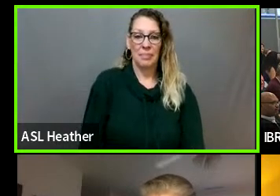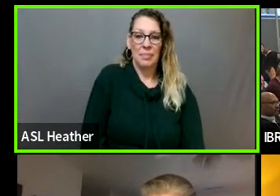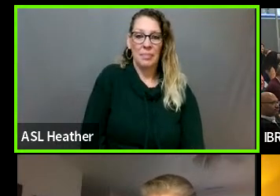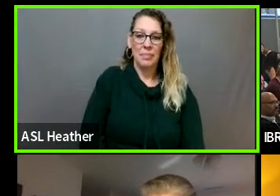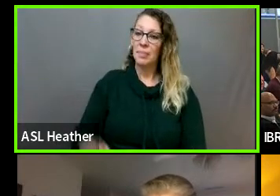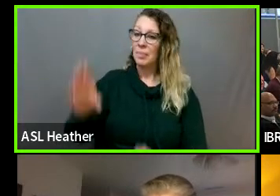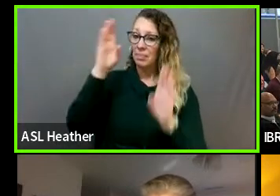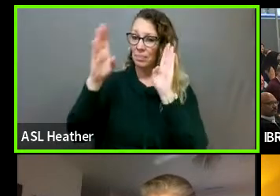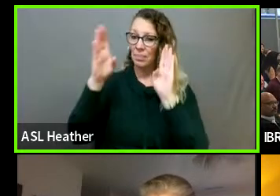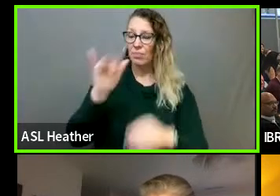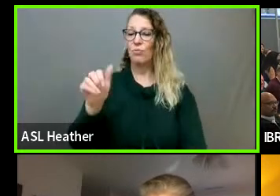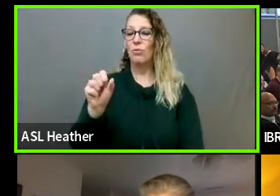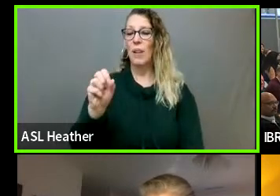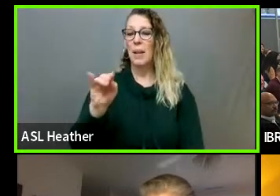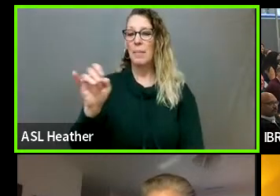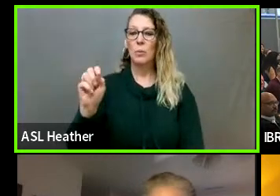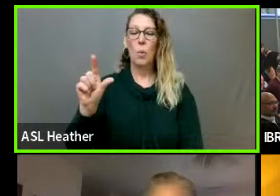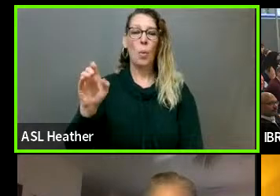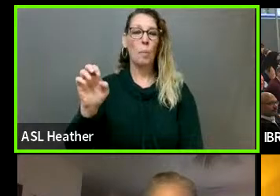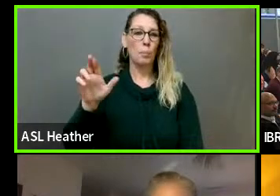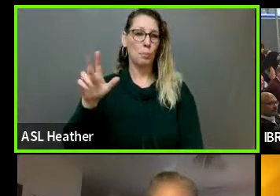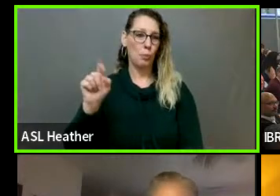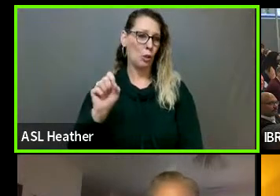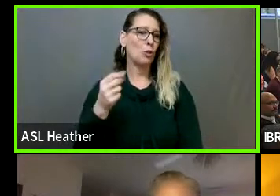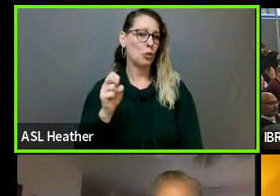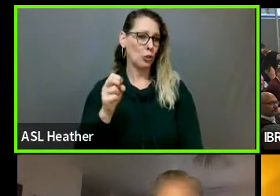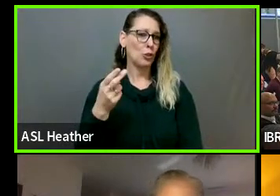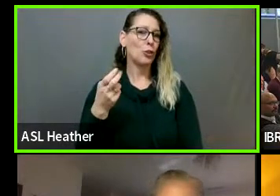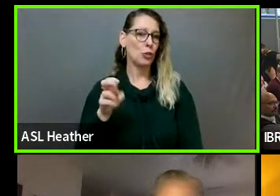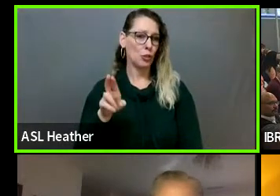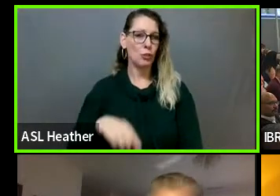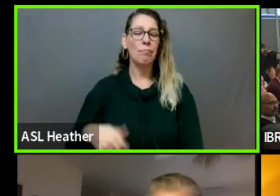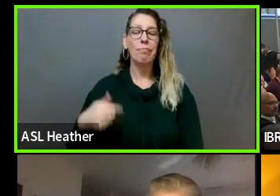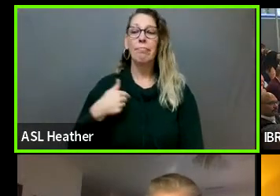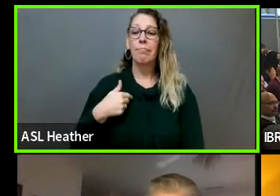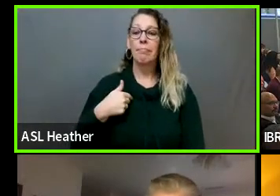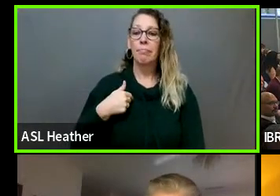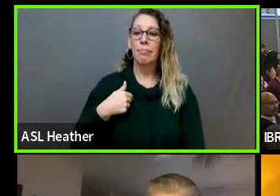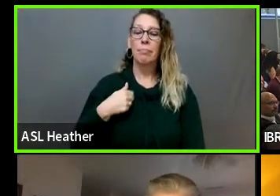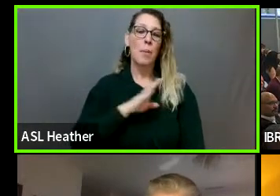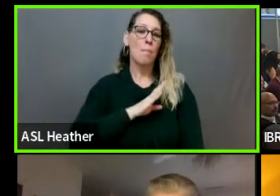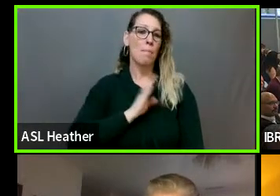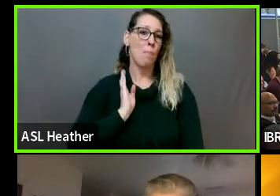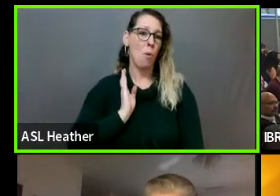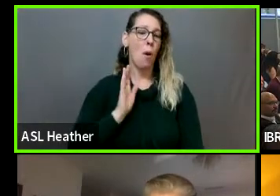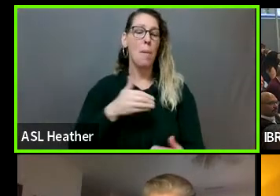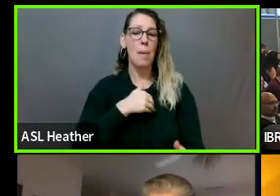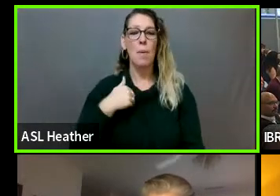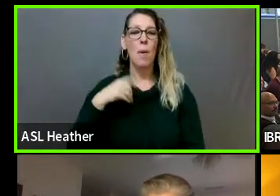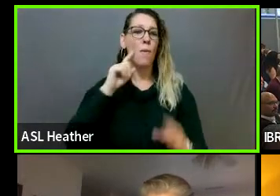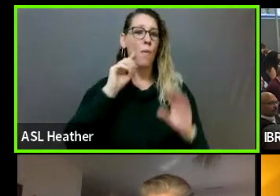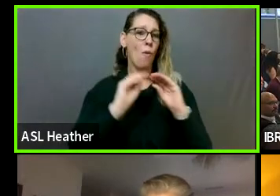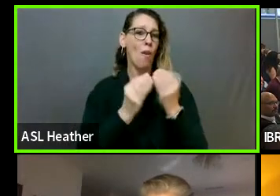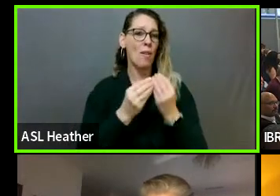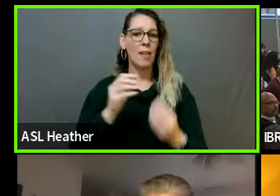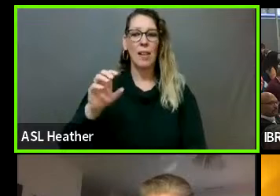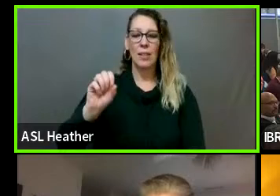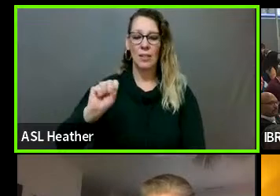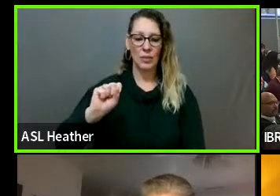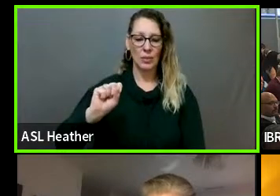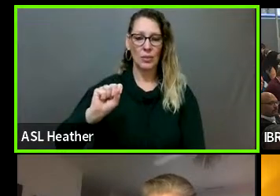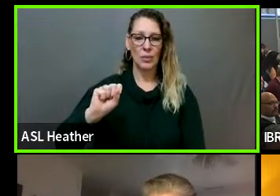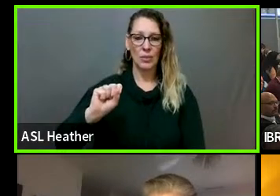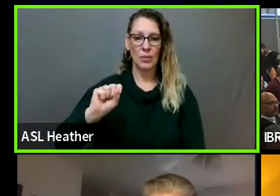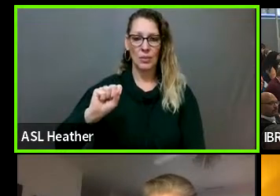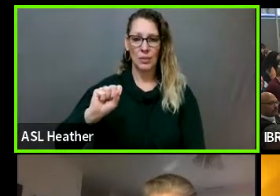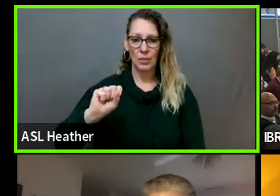Hi, everyone. Jasmine Tolbert, she, her pronouns. I am a board member for the organization SWEC and representing